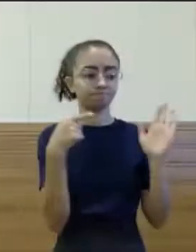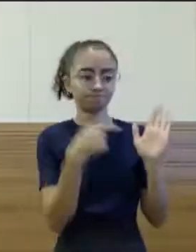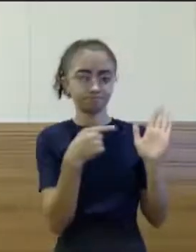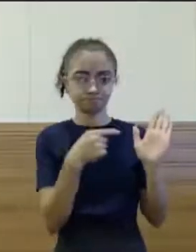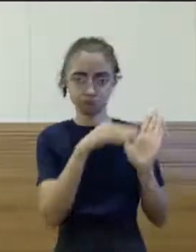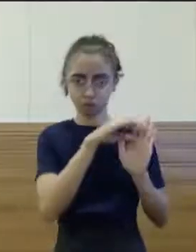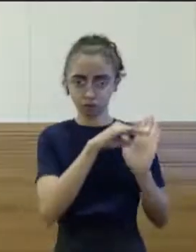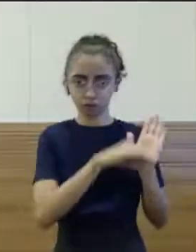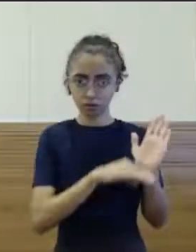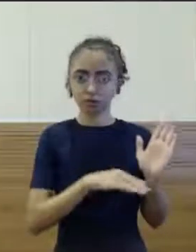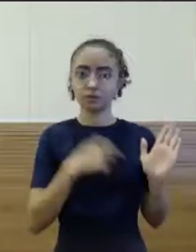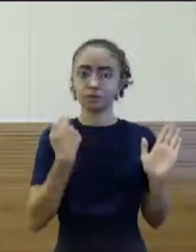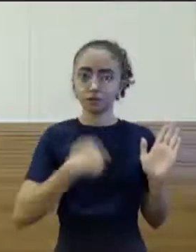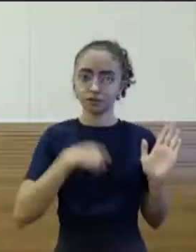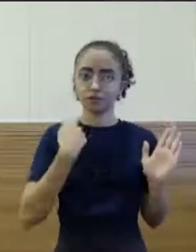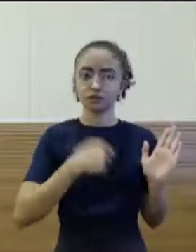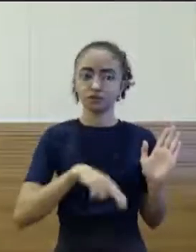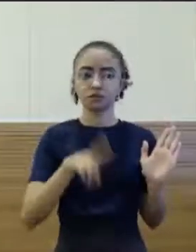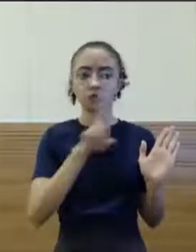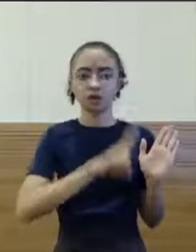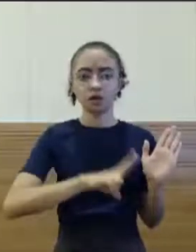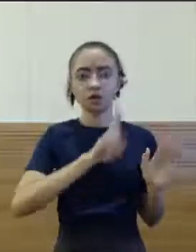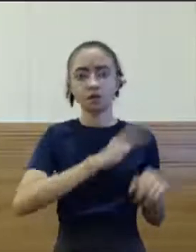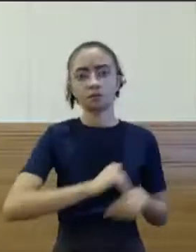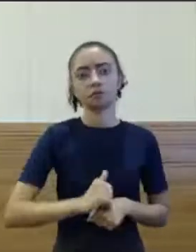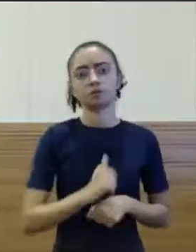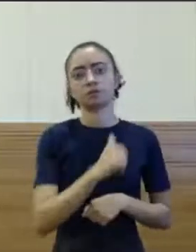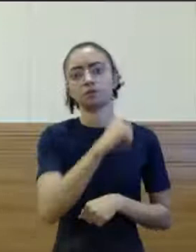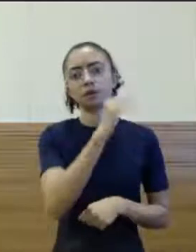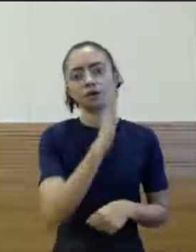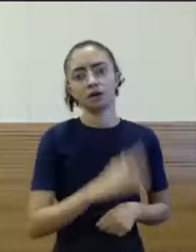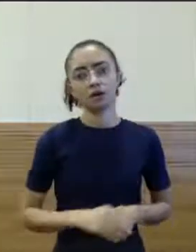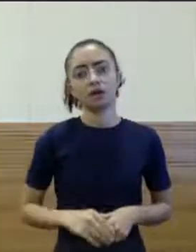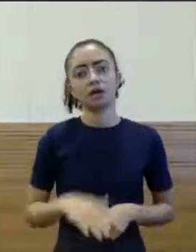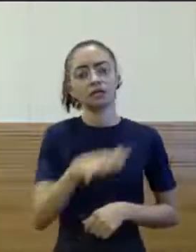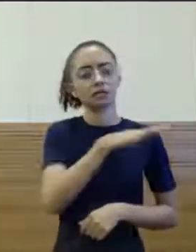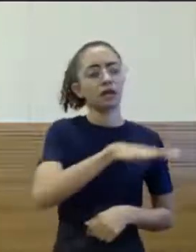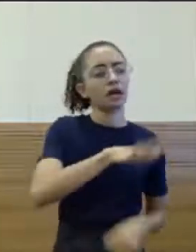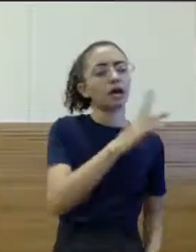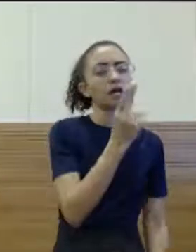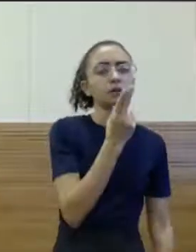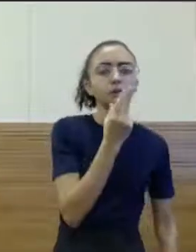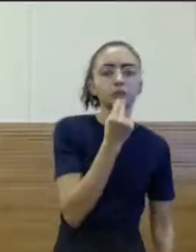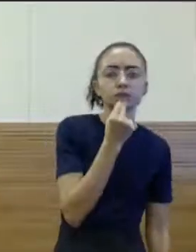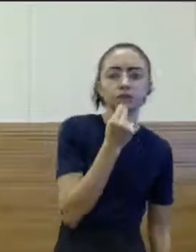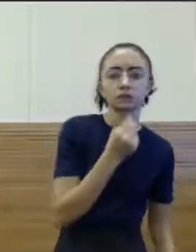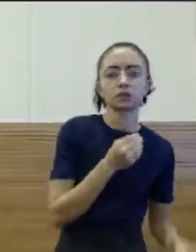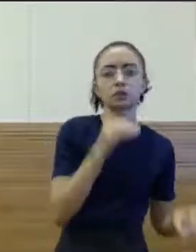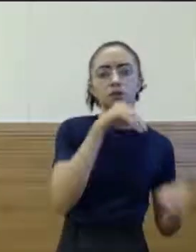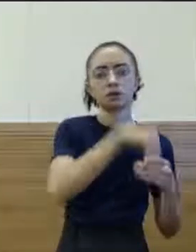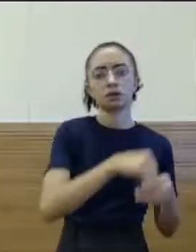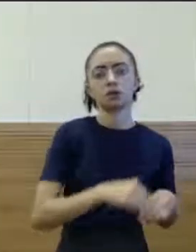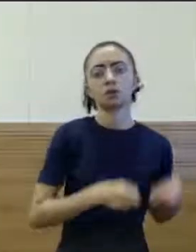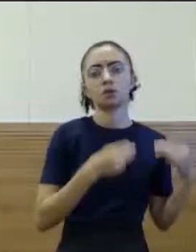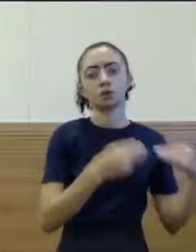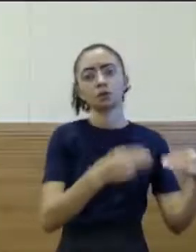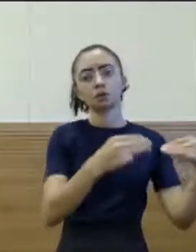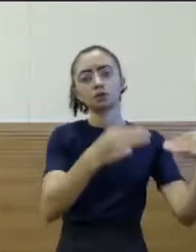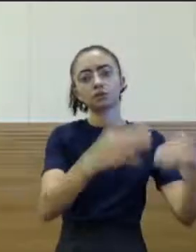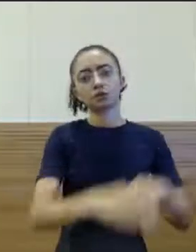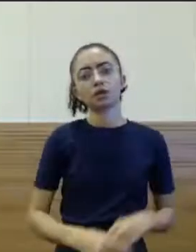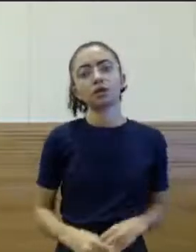and this is the line that we want to follow in the nutrition area in the ministry. And we have the